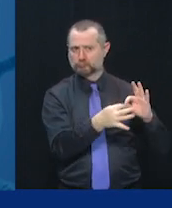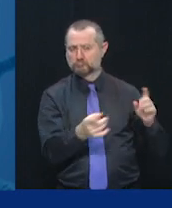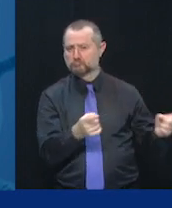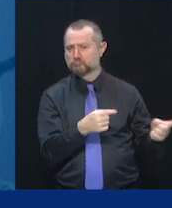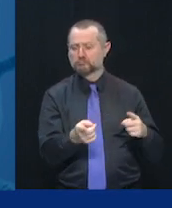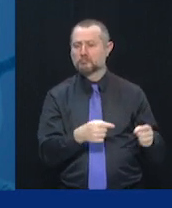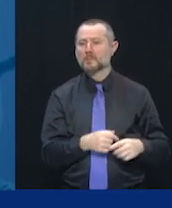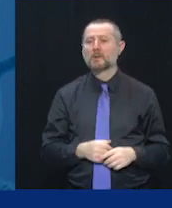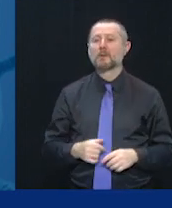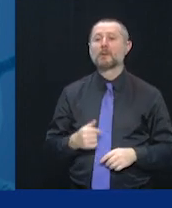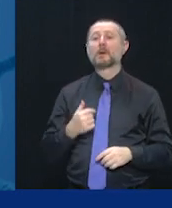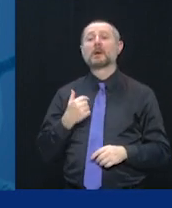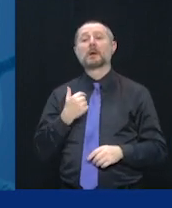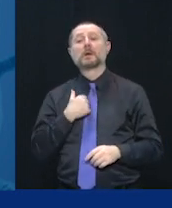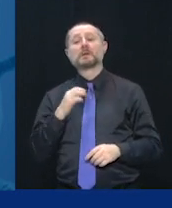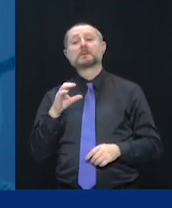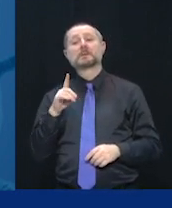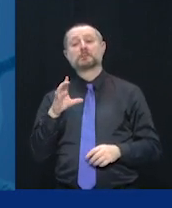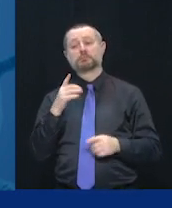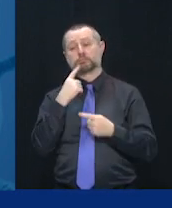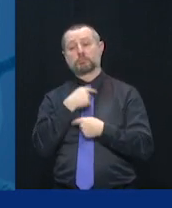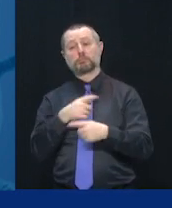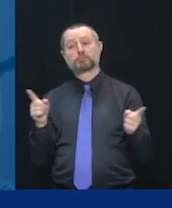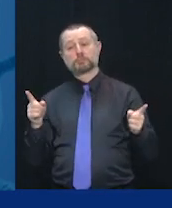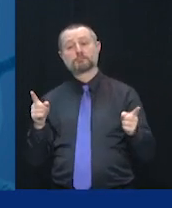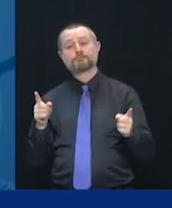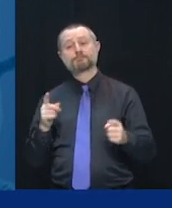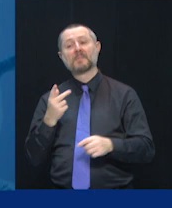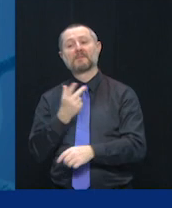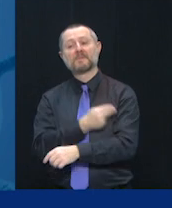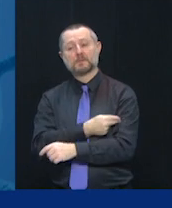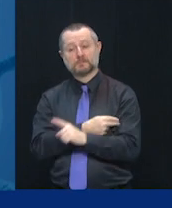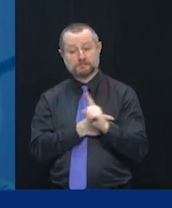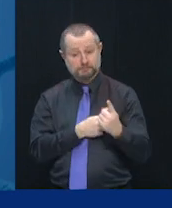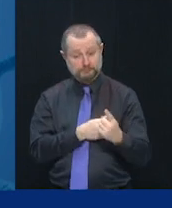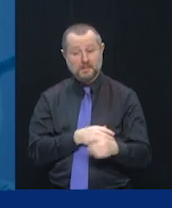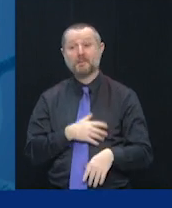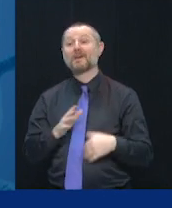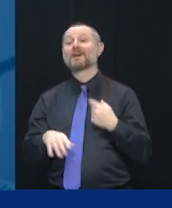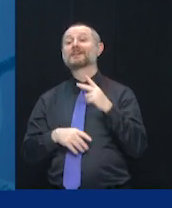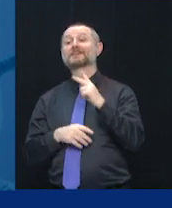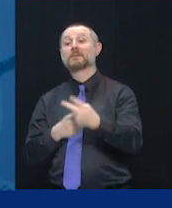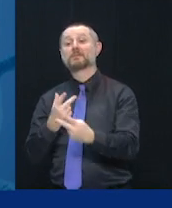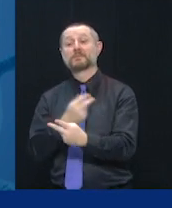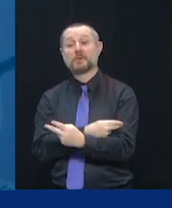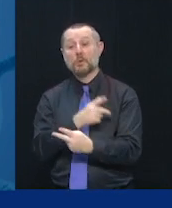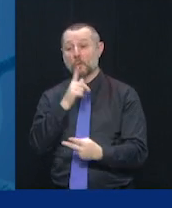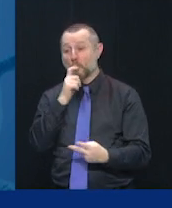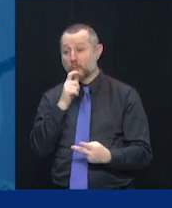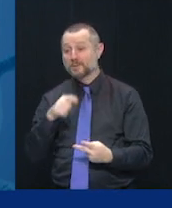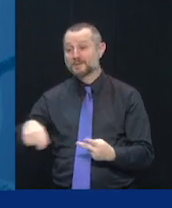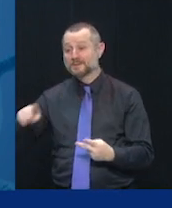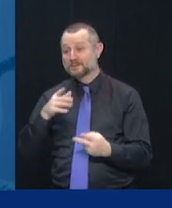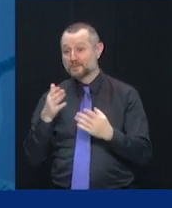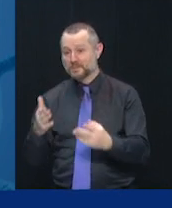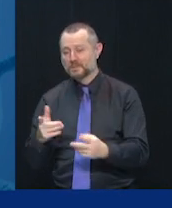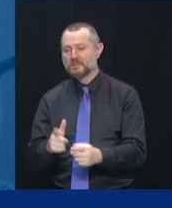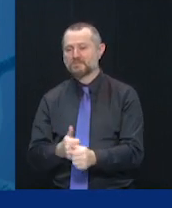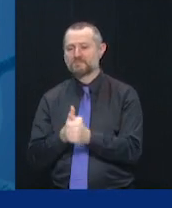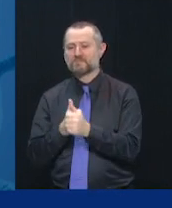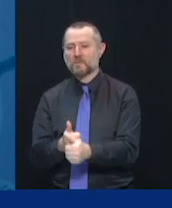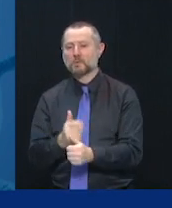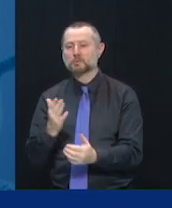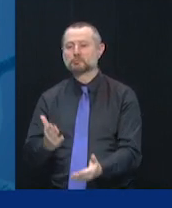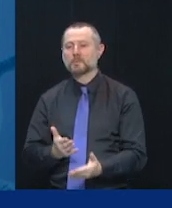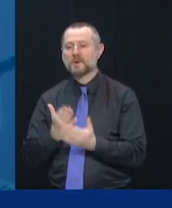close to the recommended interval as possible. CDC continues to recommend that people get their second dose as close to the recommended